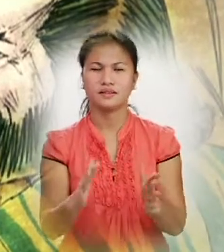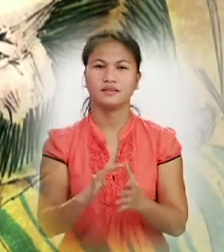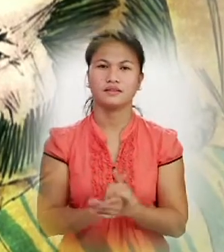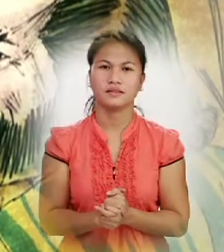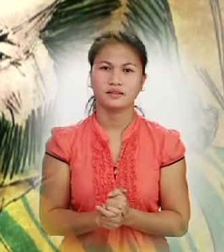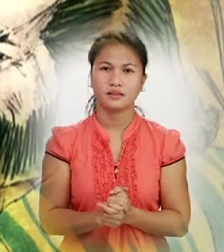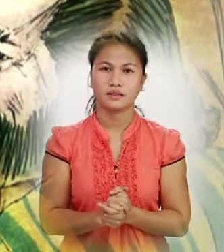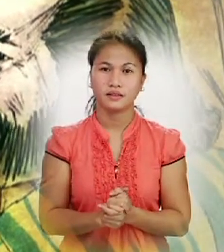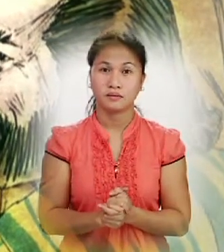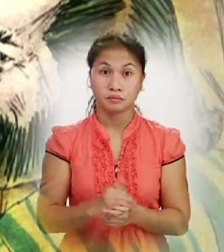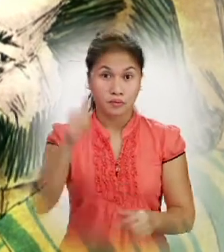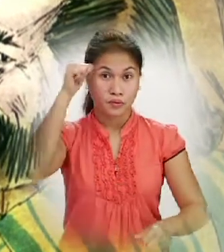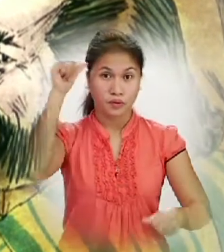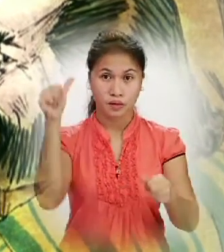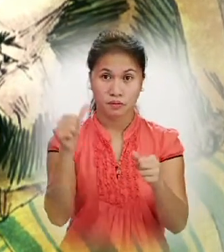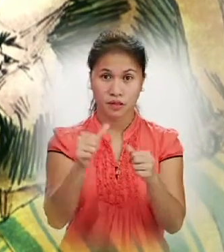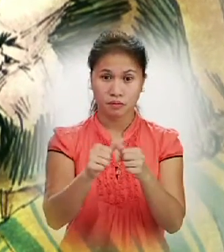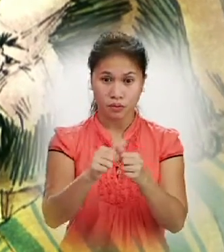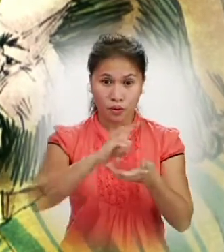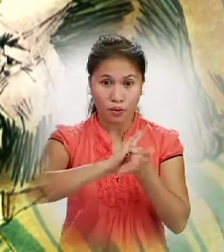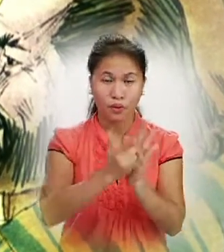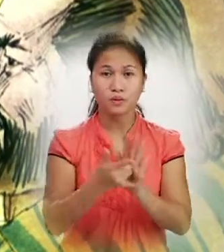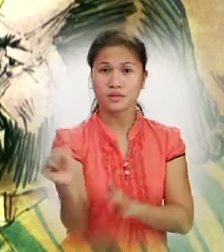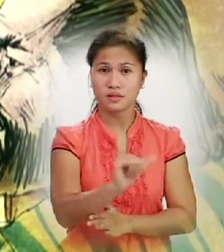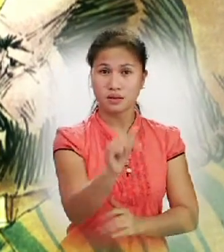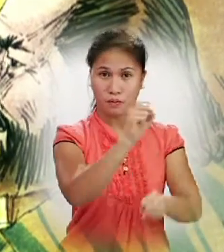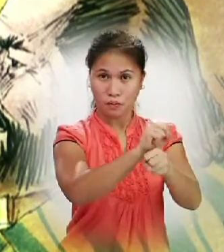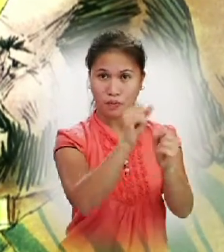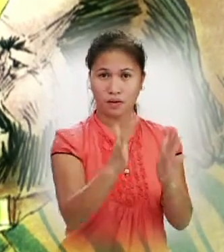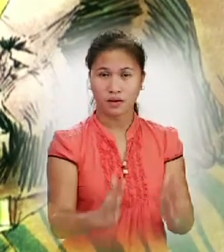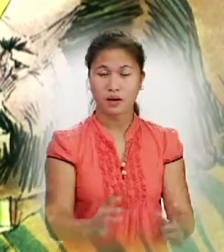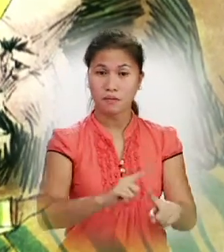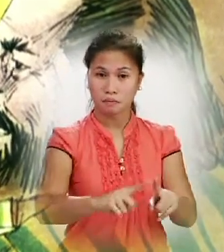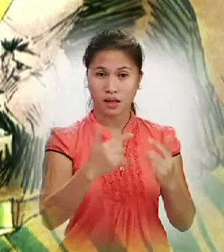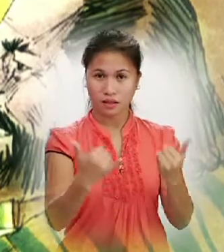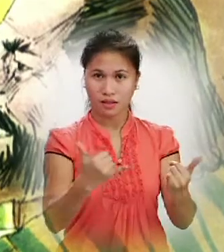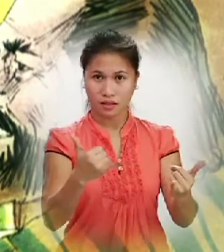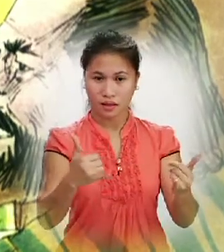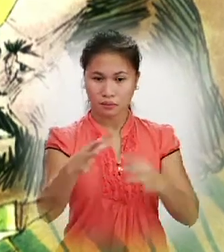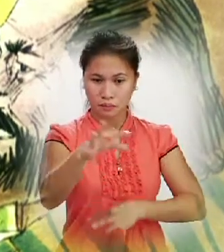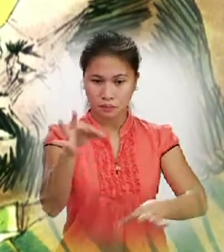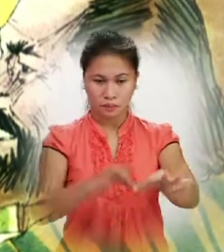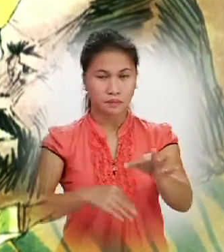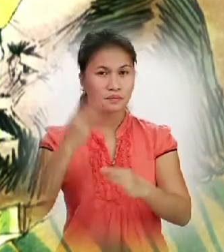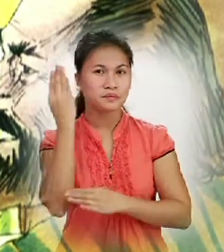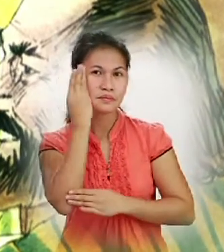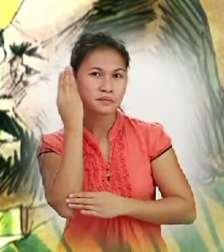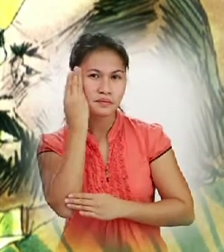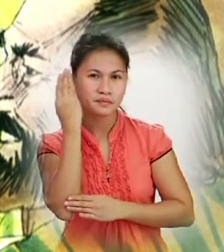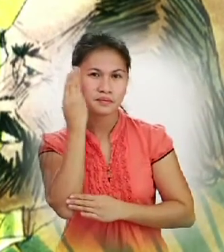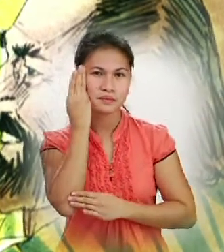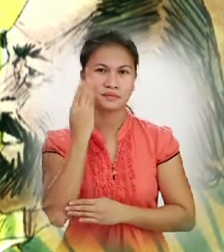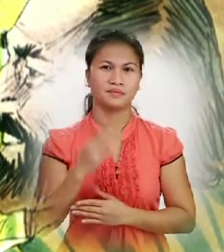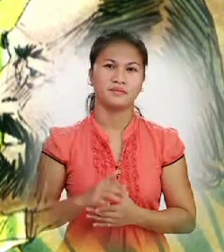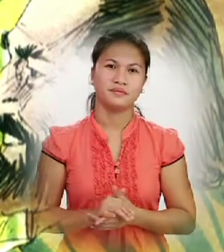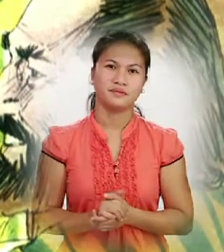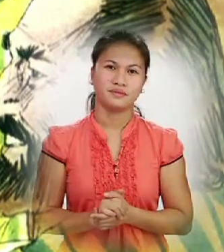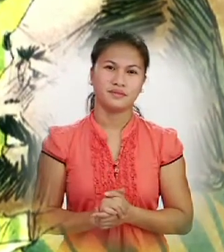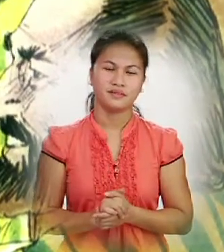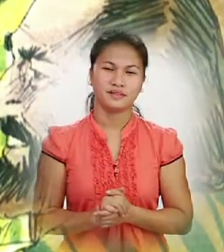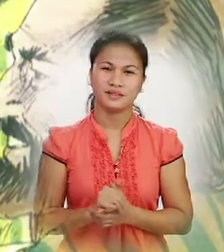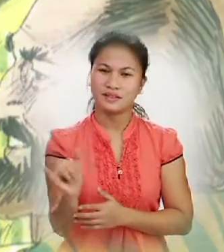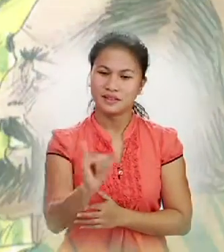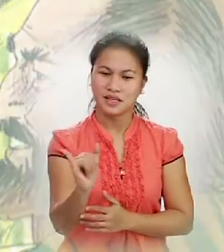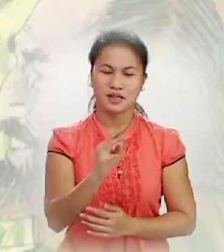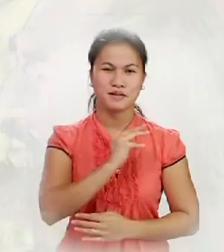I remember, these are his fellow workers. But he is now in a pretentious mode. I pretend to be